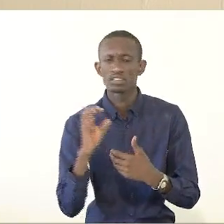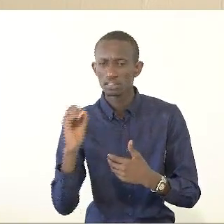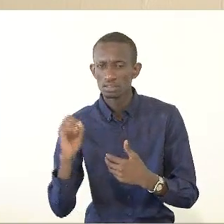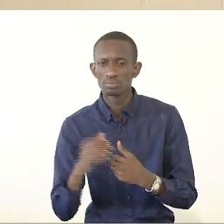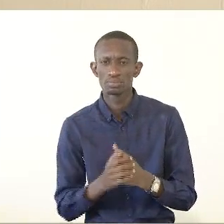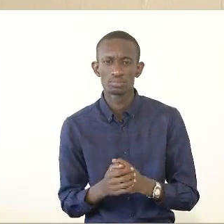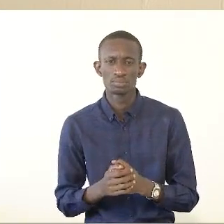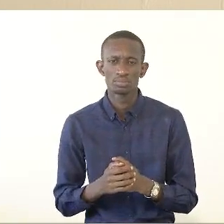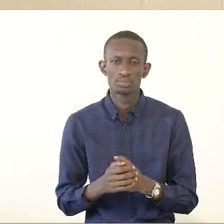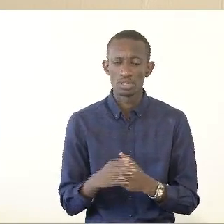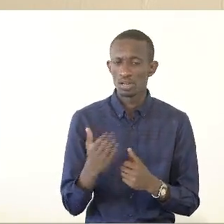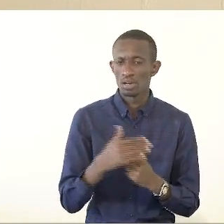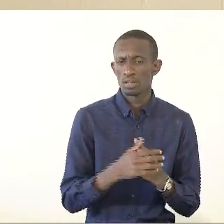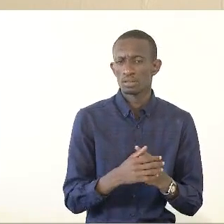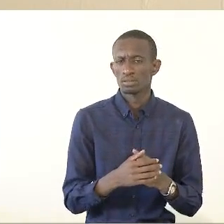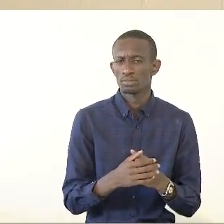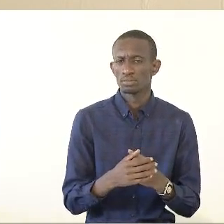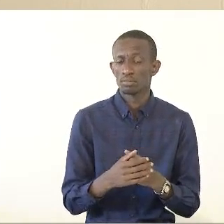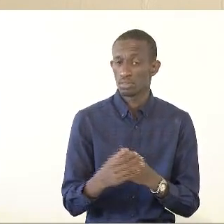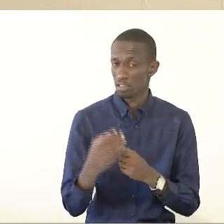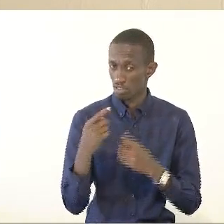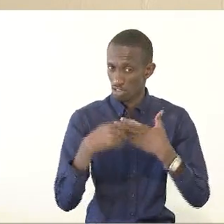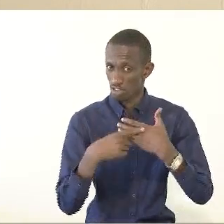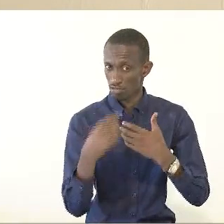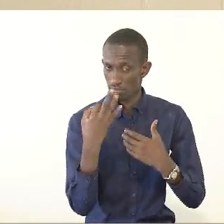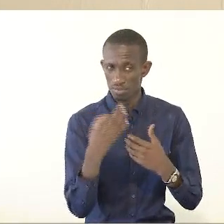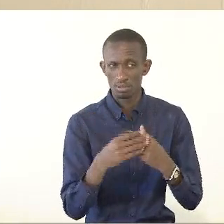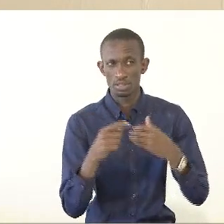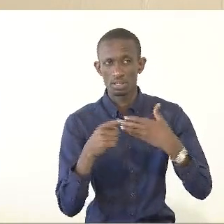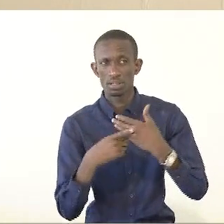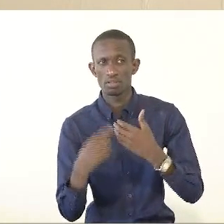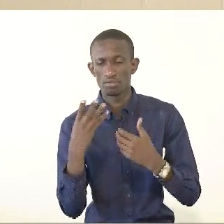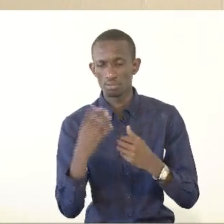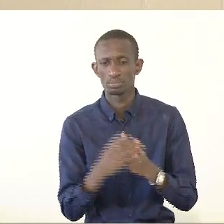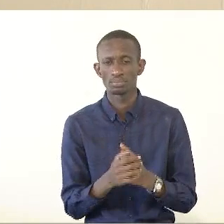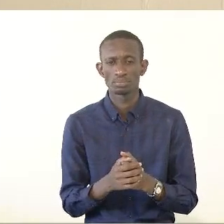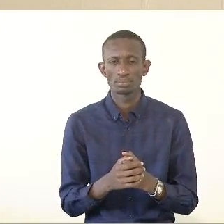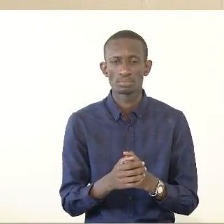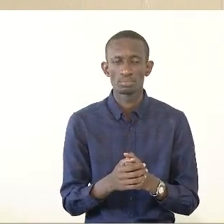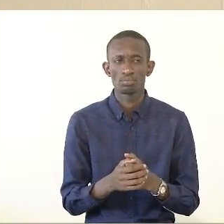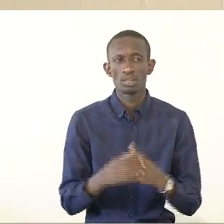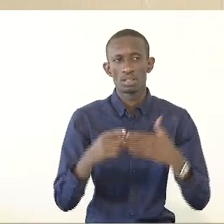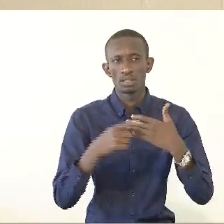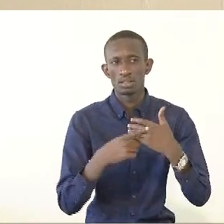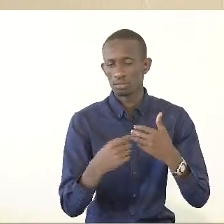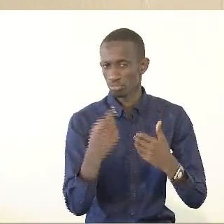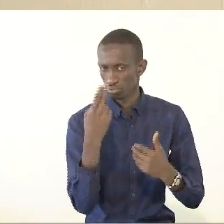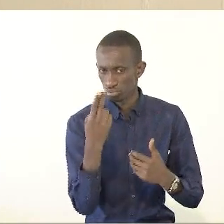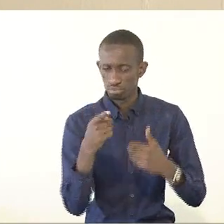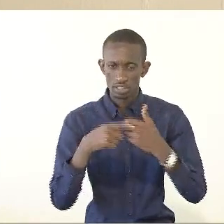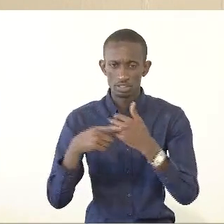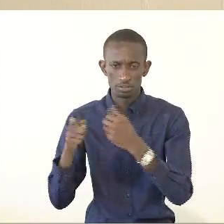3 and a negative 4. Here you have negative 2 and a negative 6. And here you